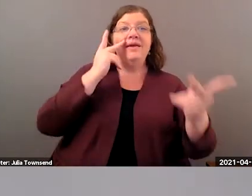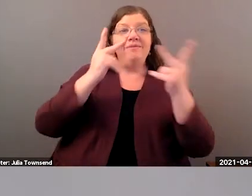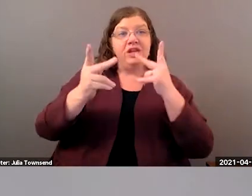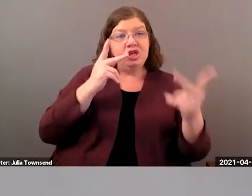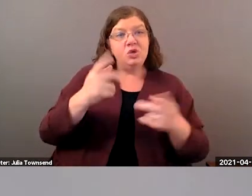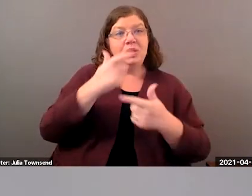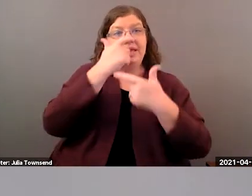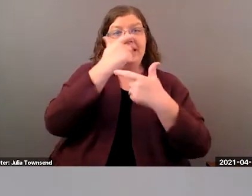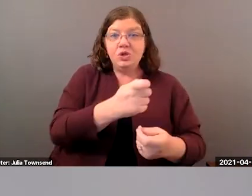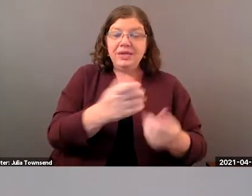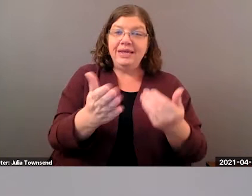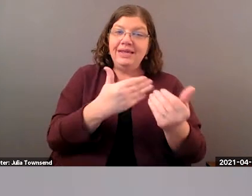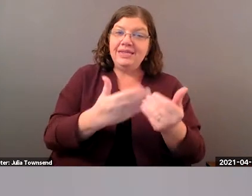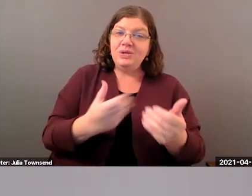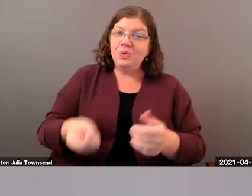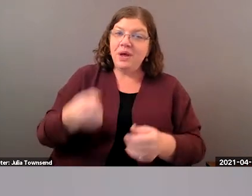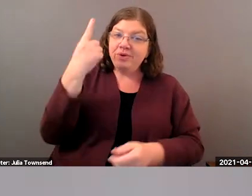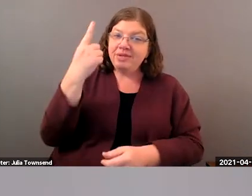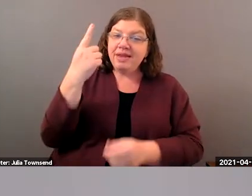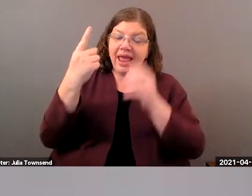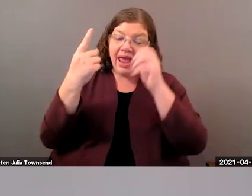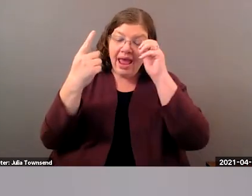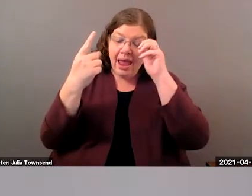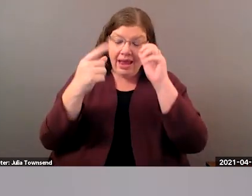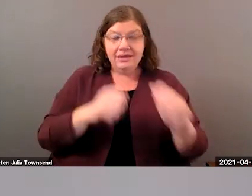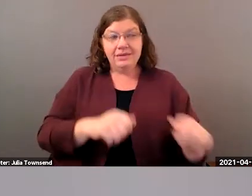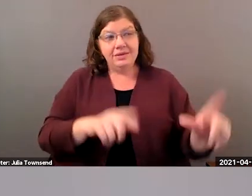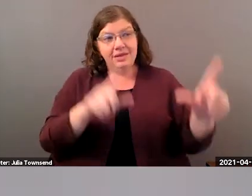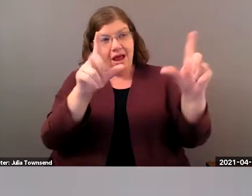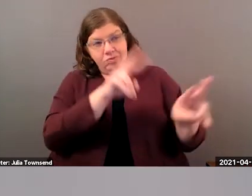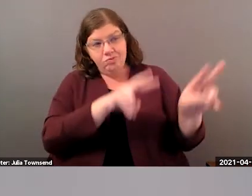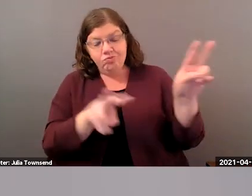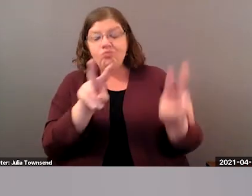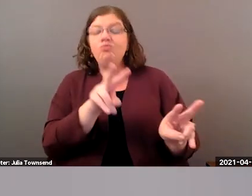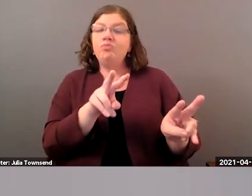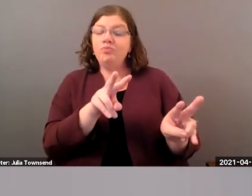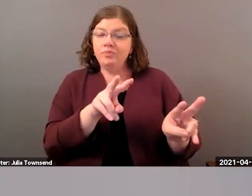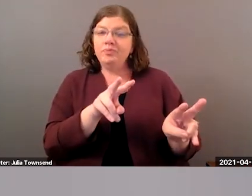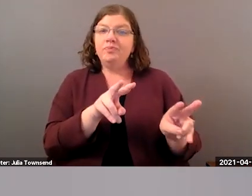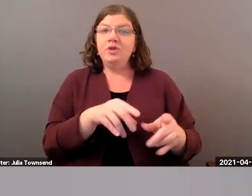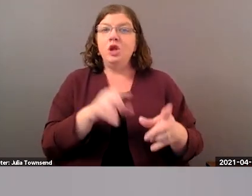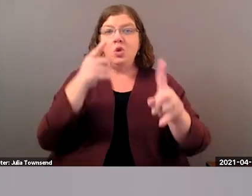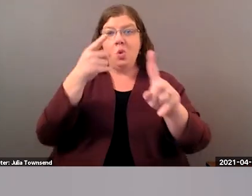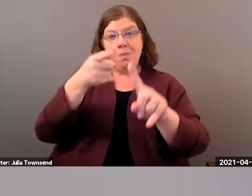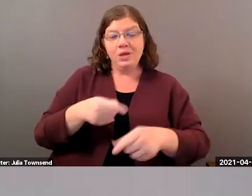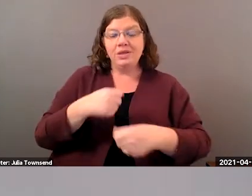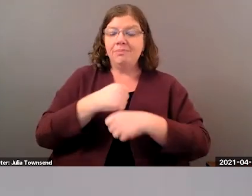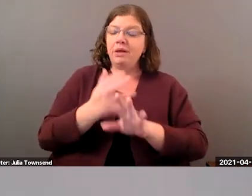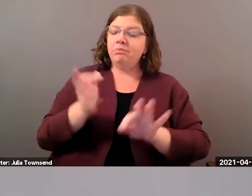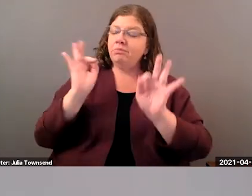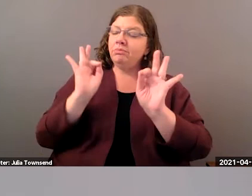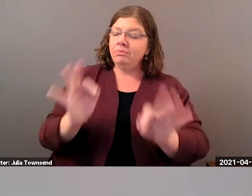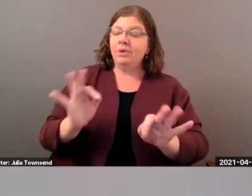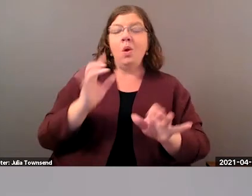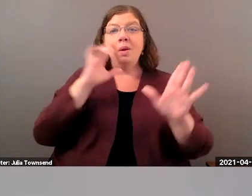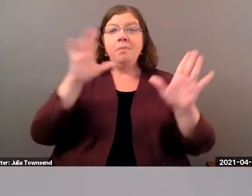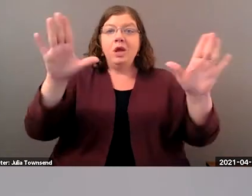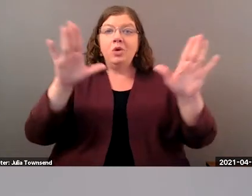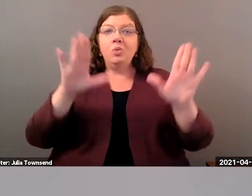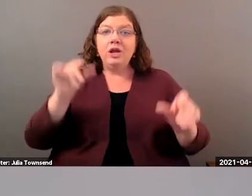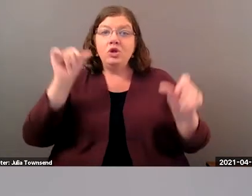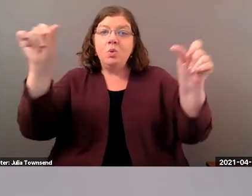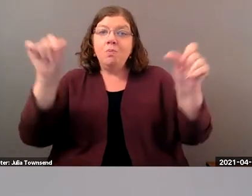and easy to understand slide presentation. To the points that have been made, I think it'd be great to actually post that